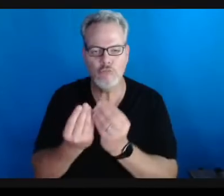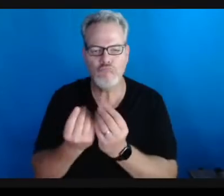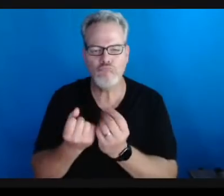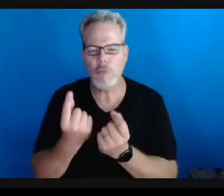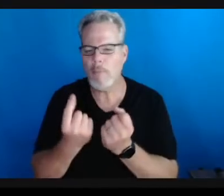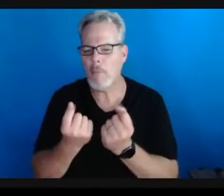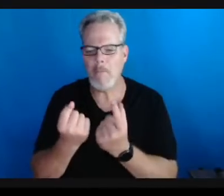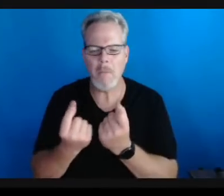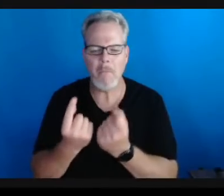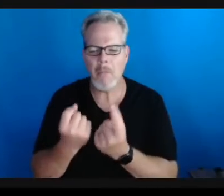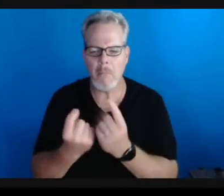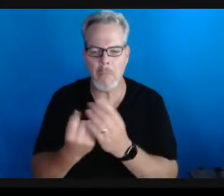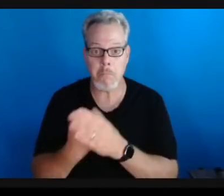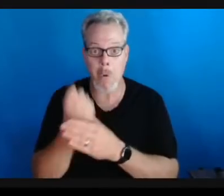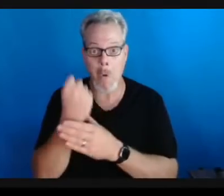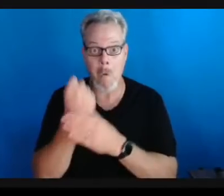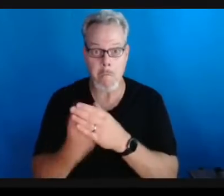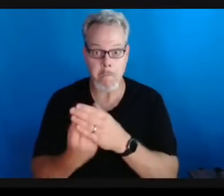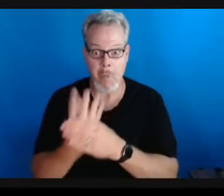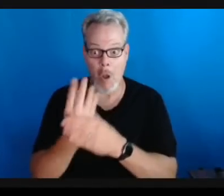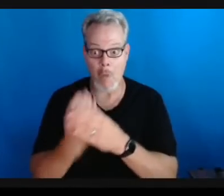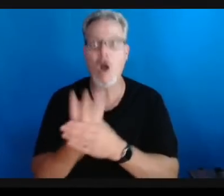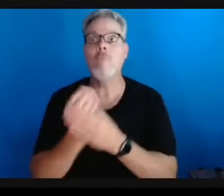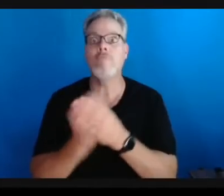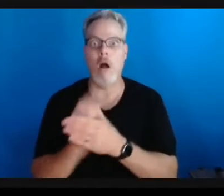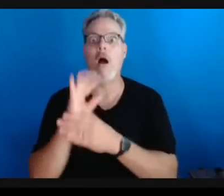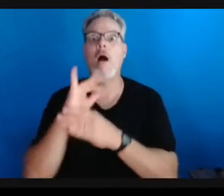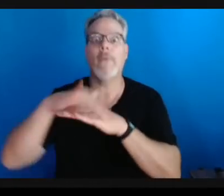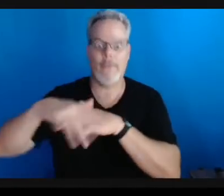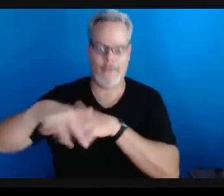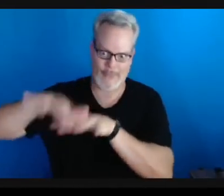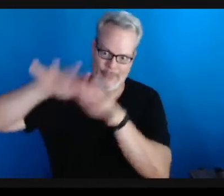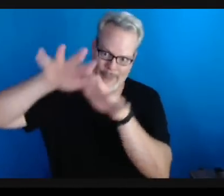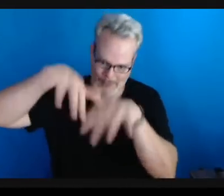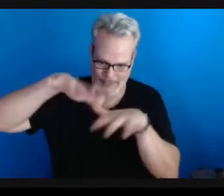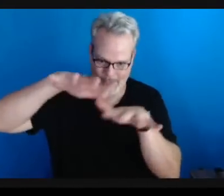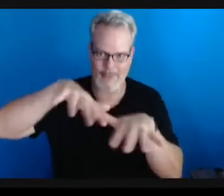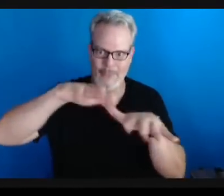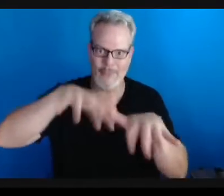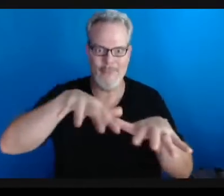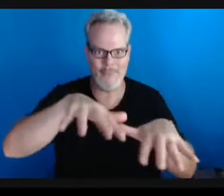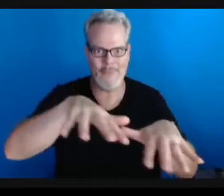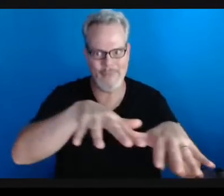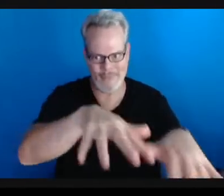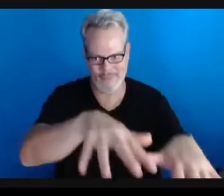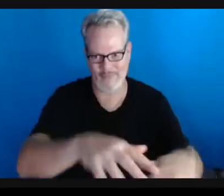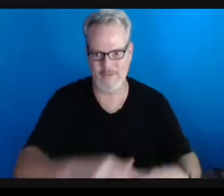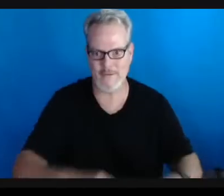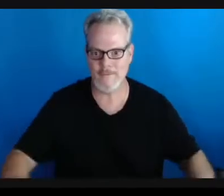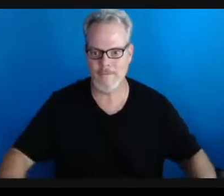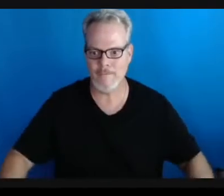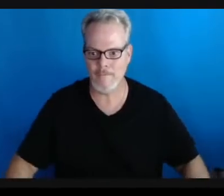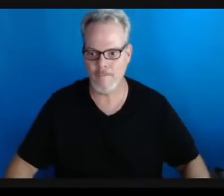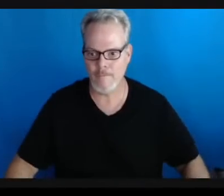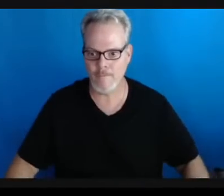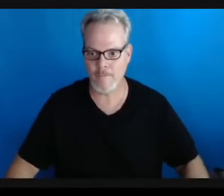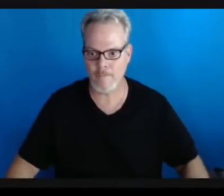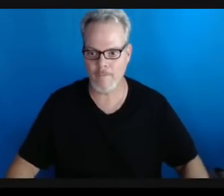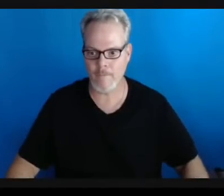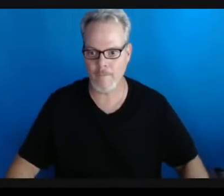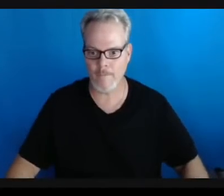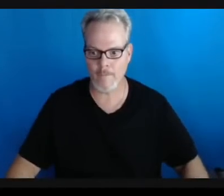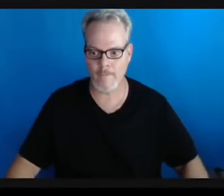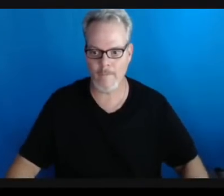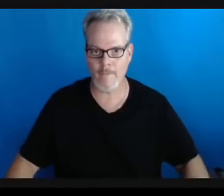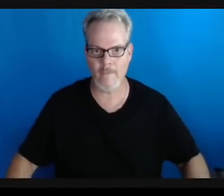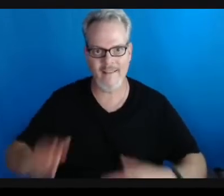vents. Here comes the pistons of lava and the overflows, and then the fountains. And then the end